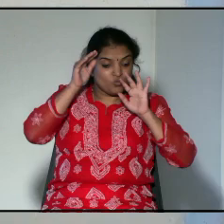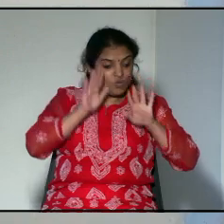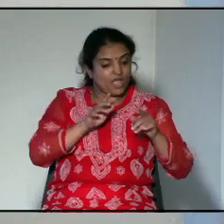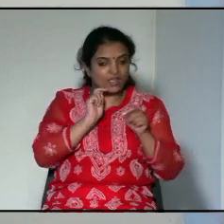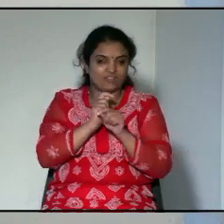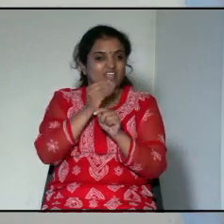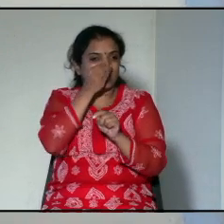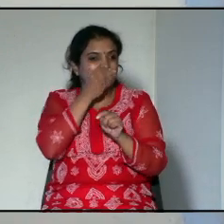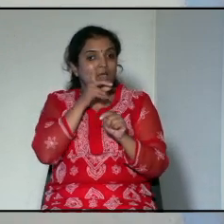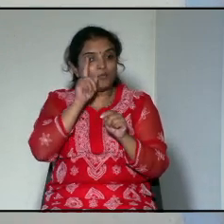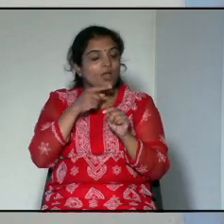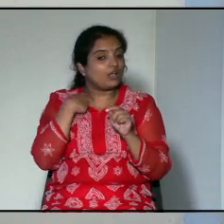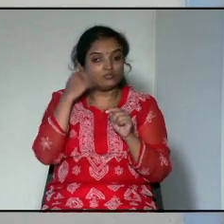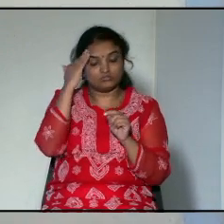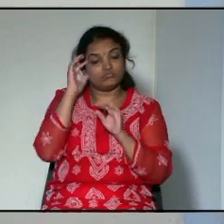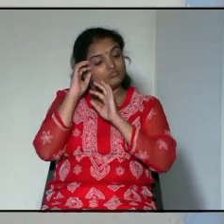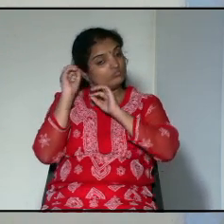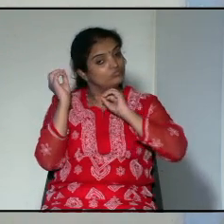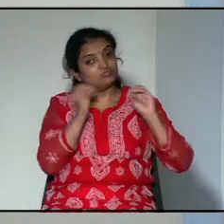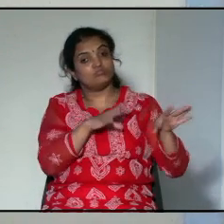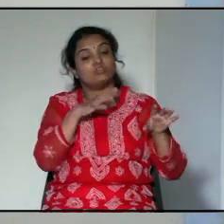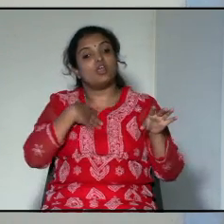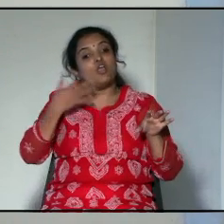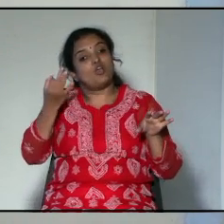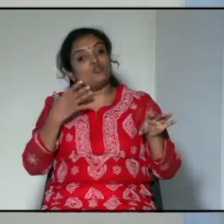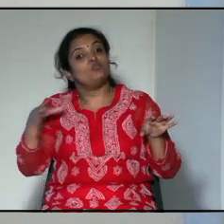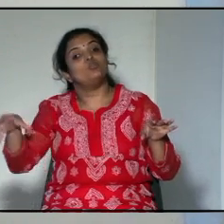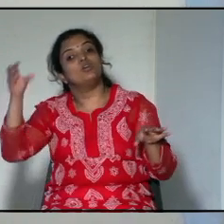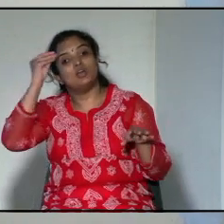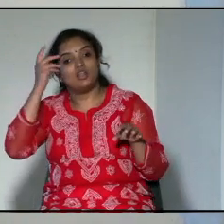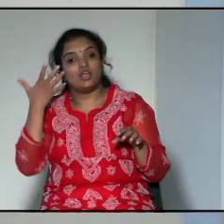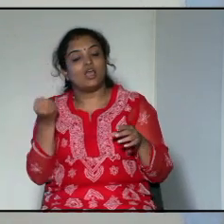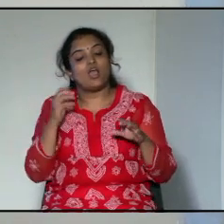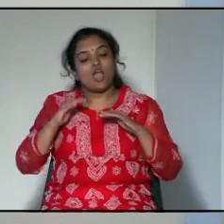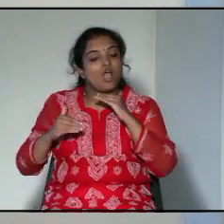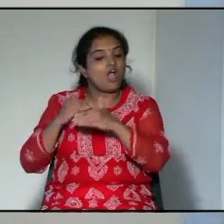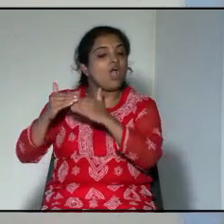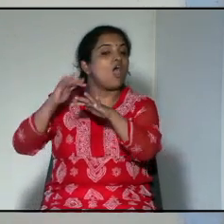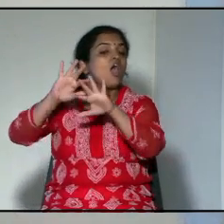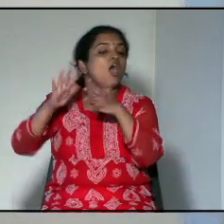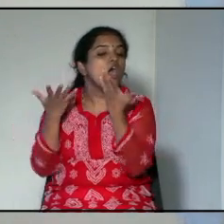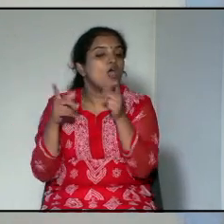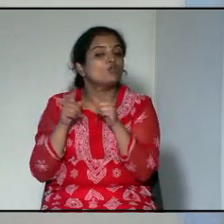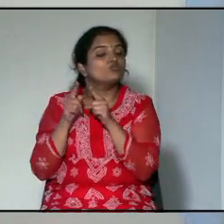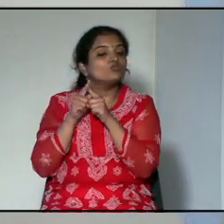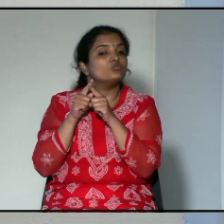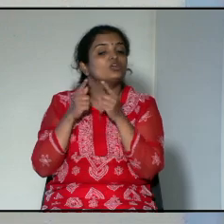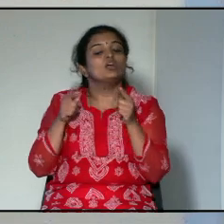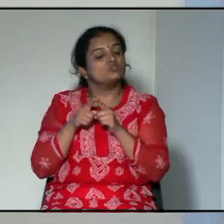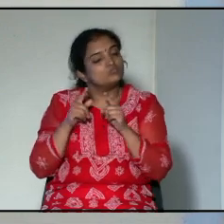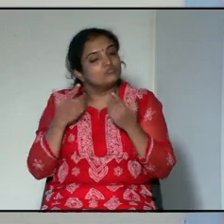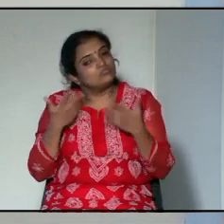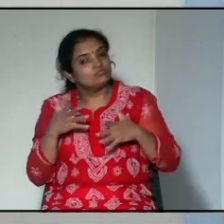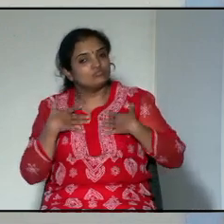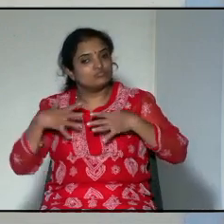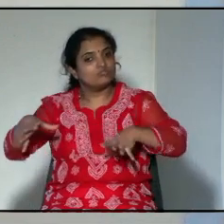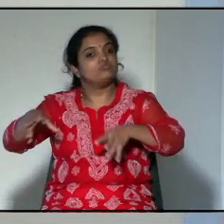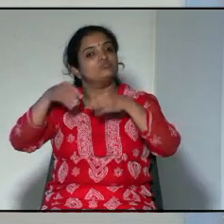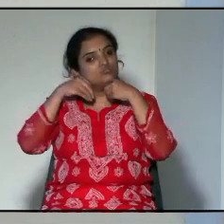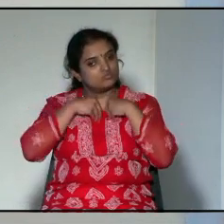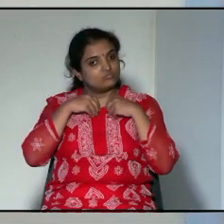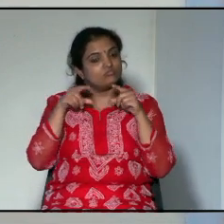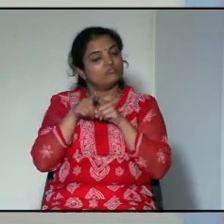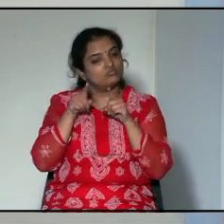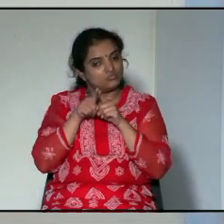she had learned at Munich Academy to the different methods of working with the lost wax process that she adapted from the Gharua community